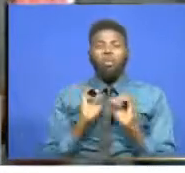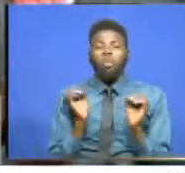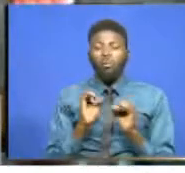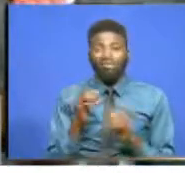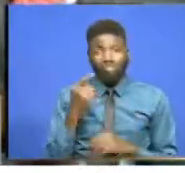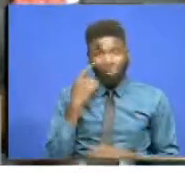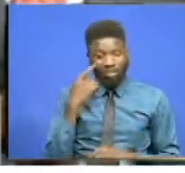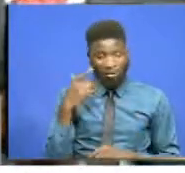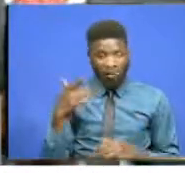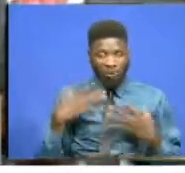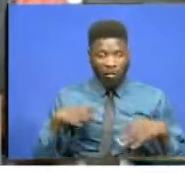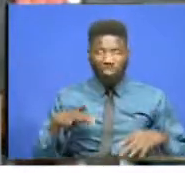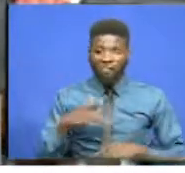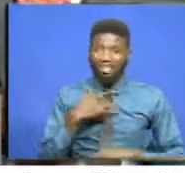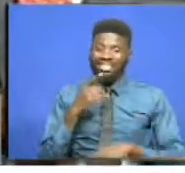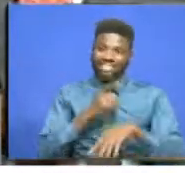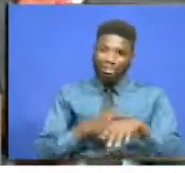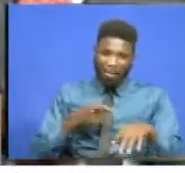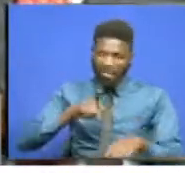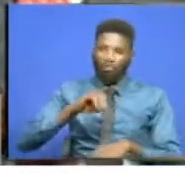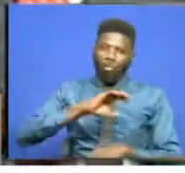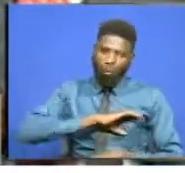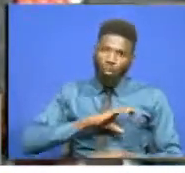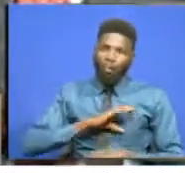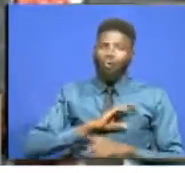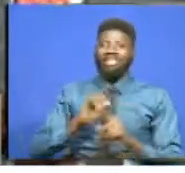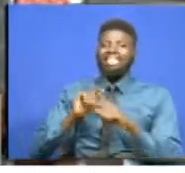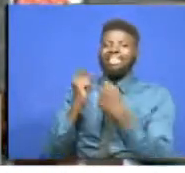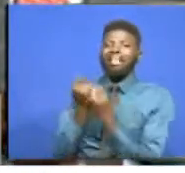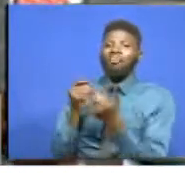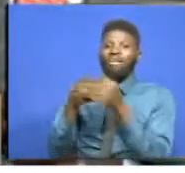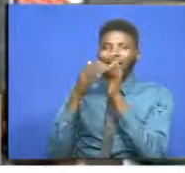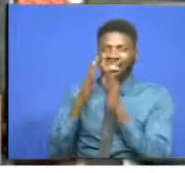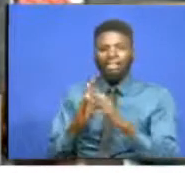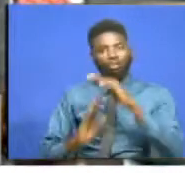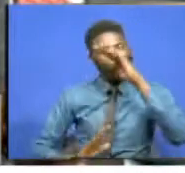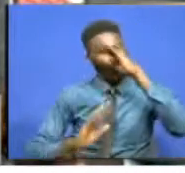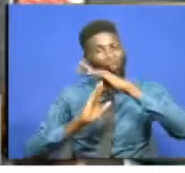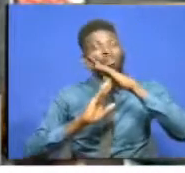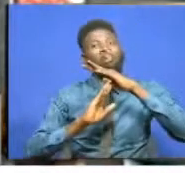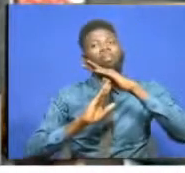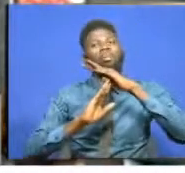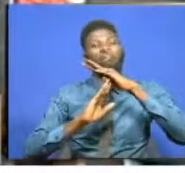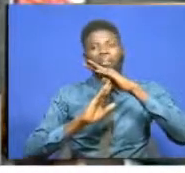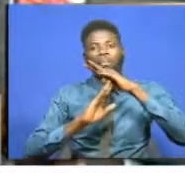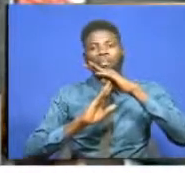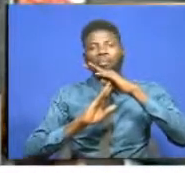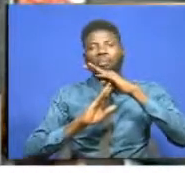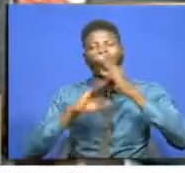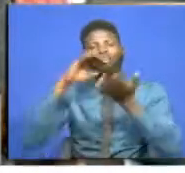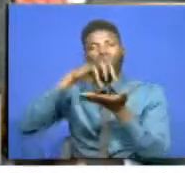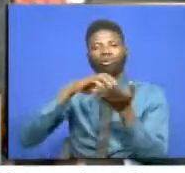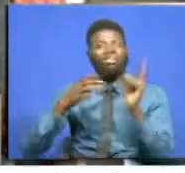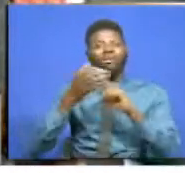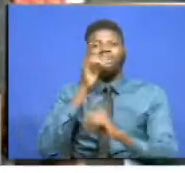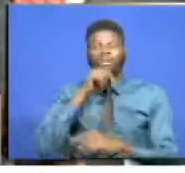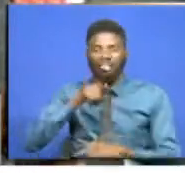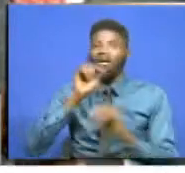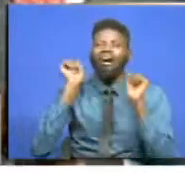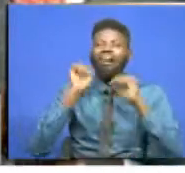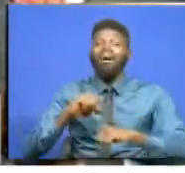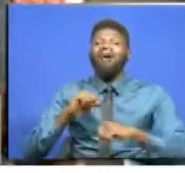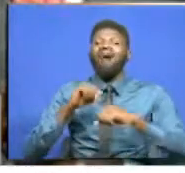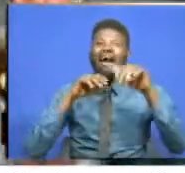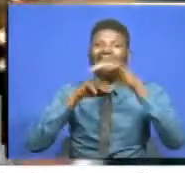People feel like when they have their own at the top, they are likely to achieve a certain mileage in terms of accessing national resources. Are those issues which is you're